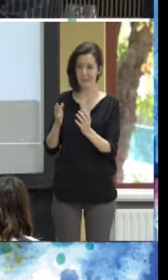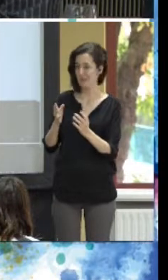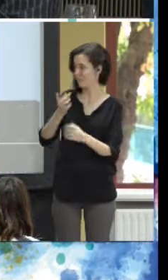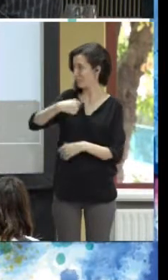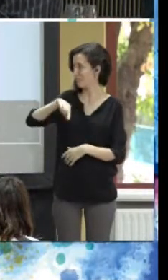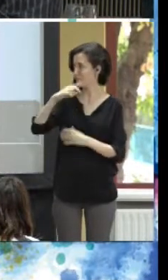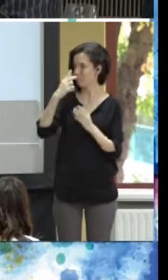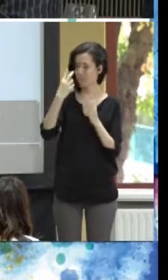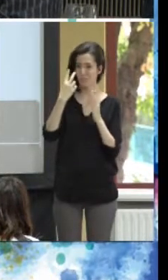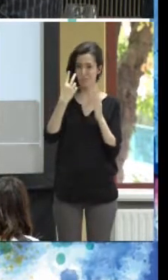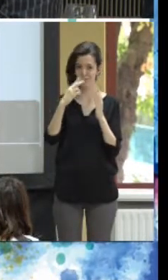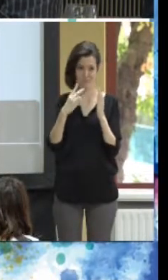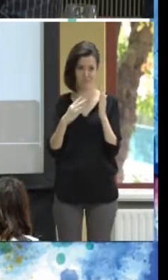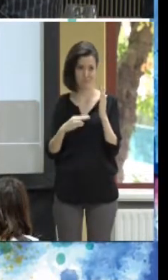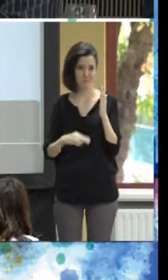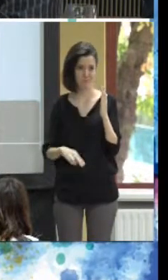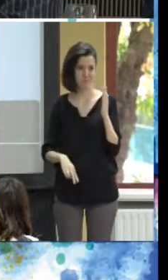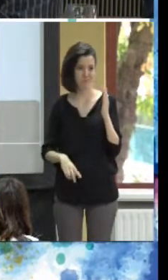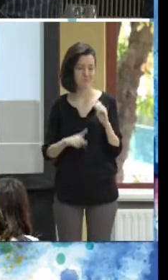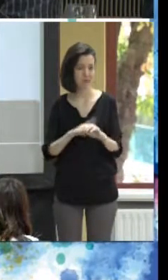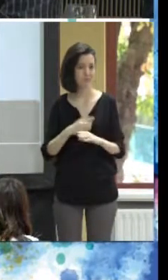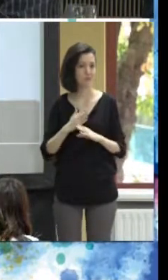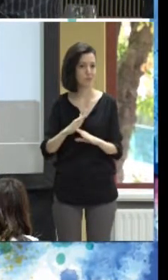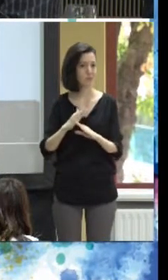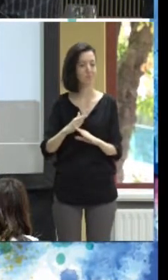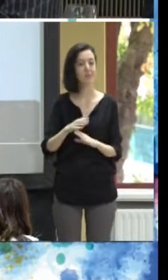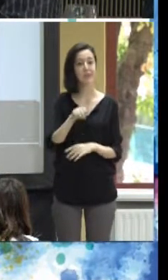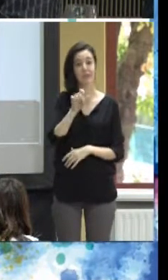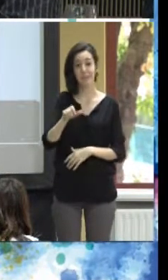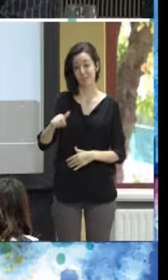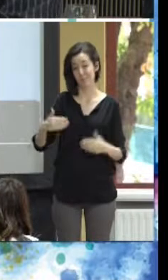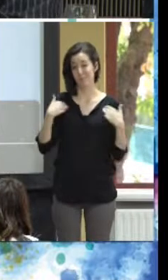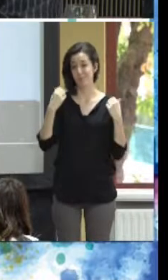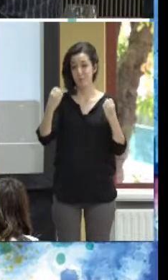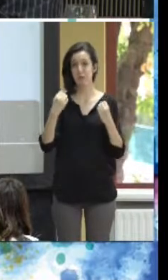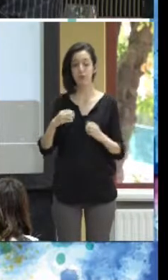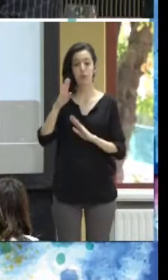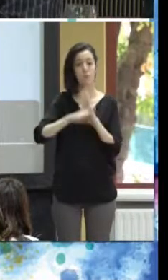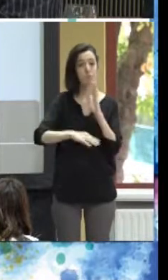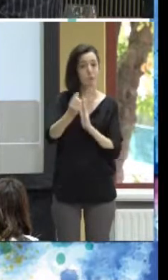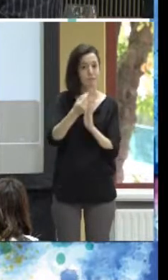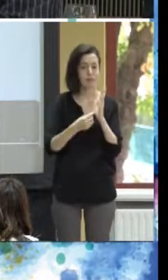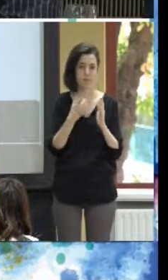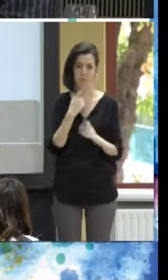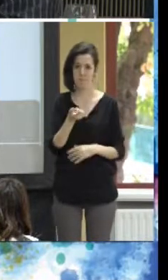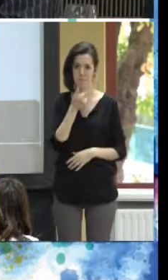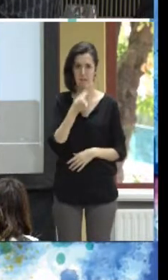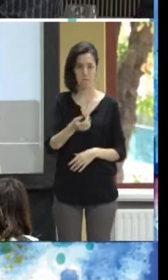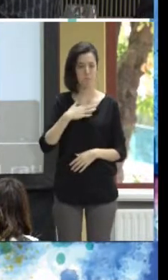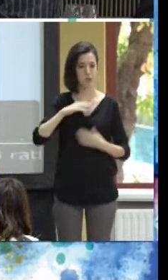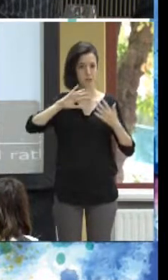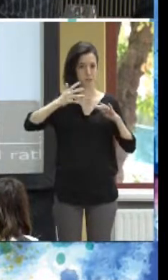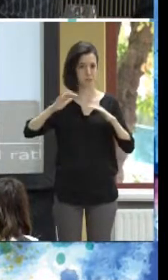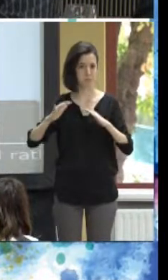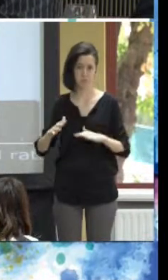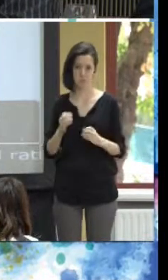it's apparently rather easy, and it can be implemented rather easy as well. Which we did also